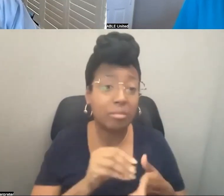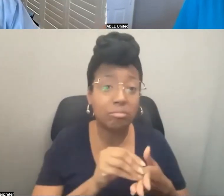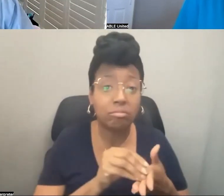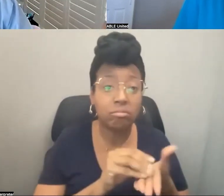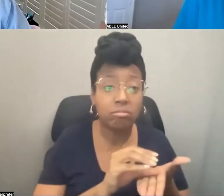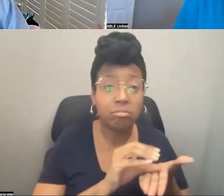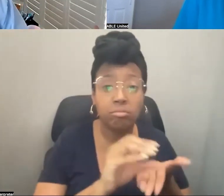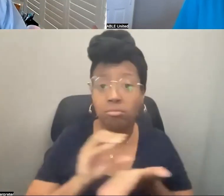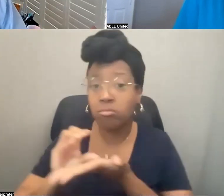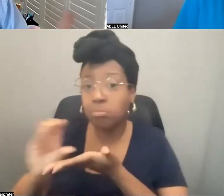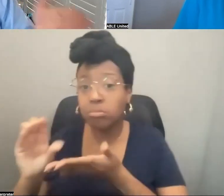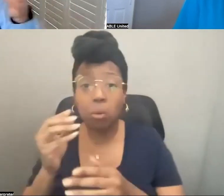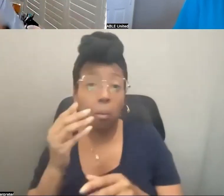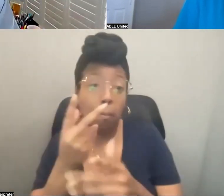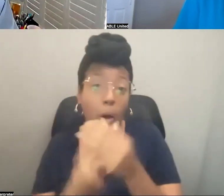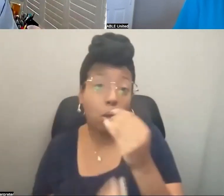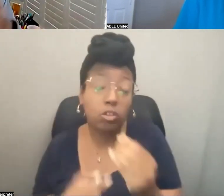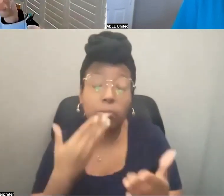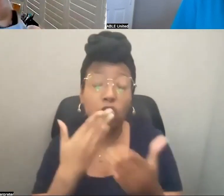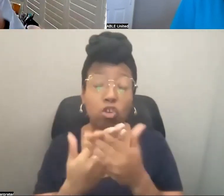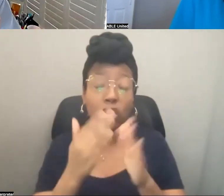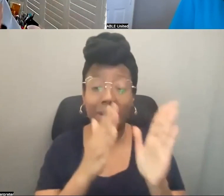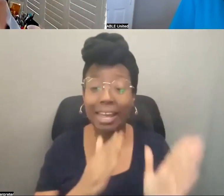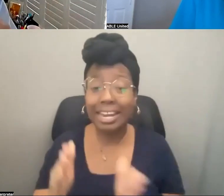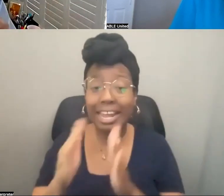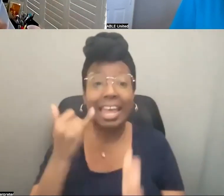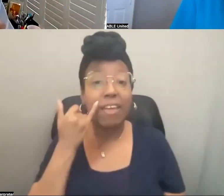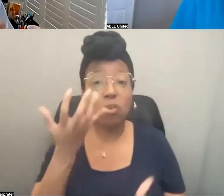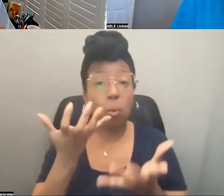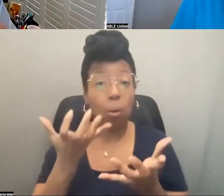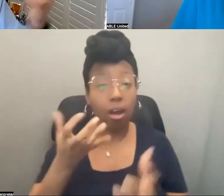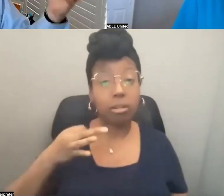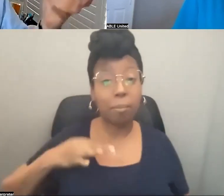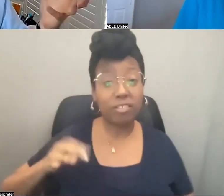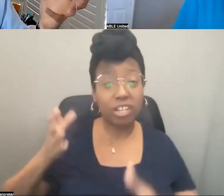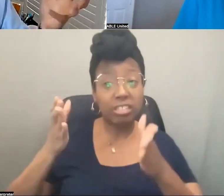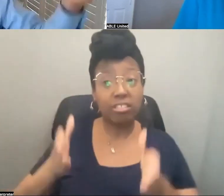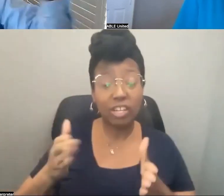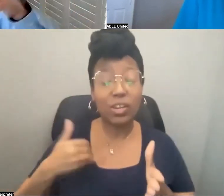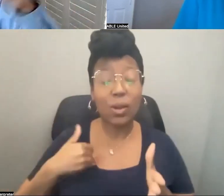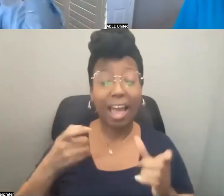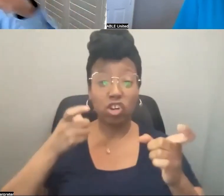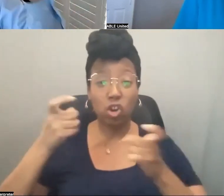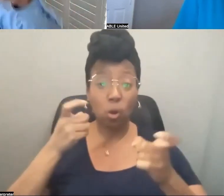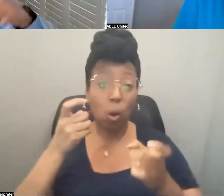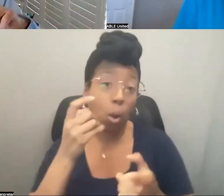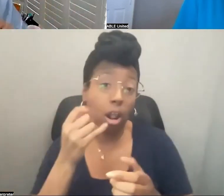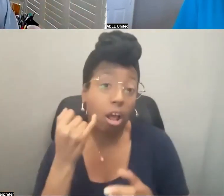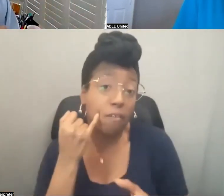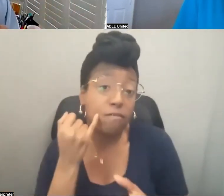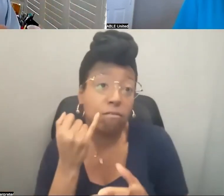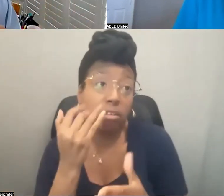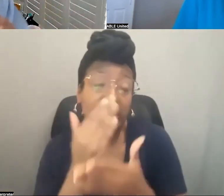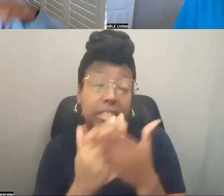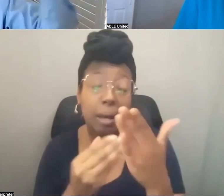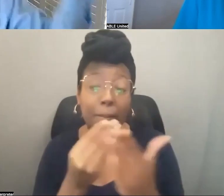that. That's a great planning tool. If we want the beneficiary to have control of some funds, but maybe not the whole thing, we can put money and